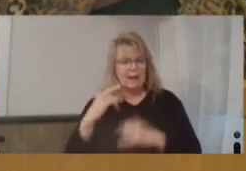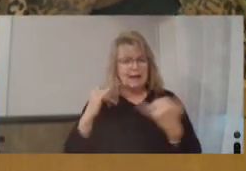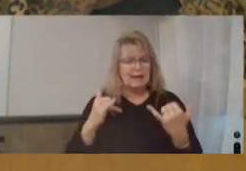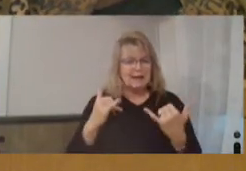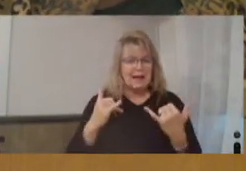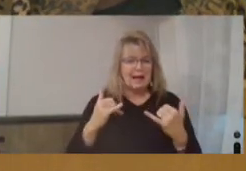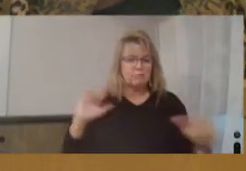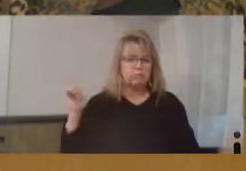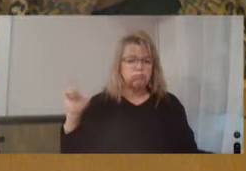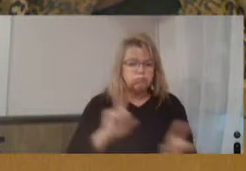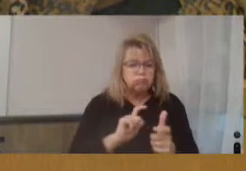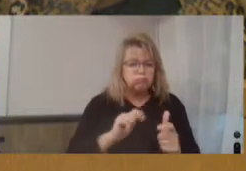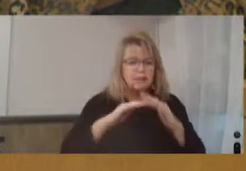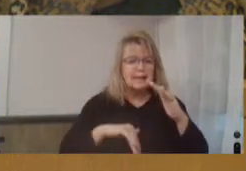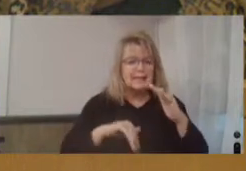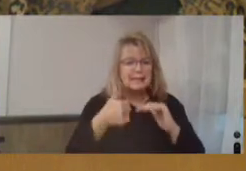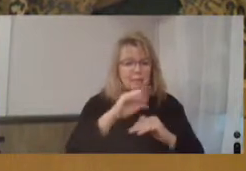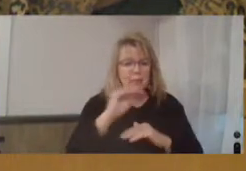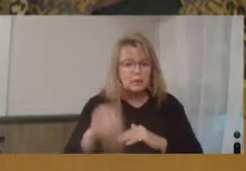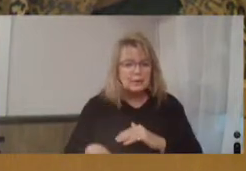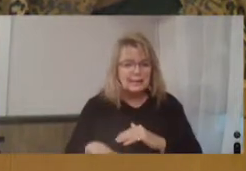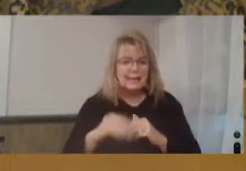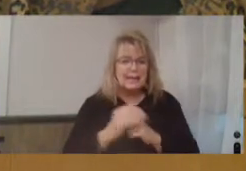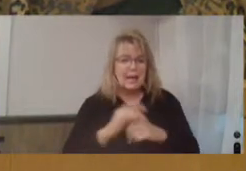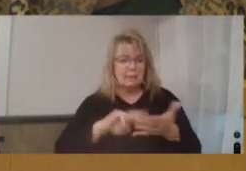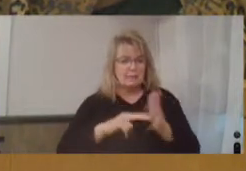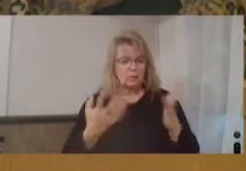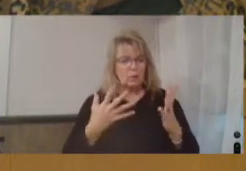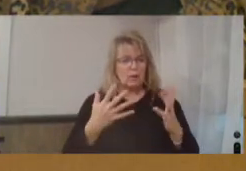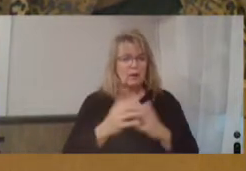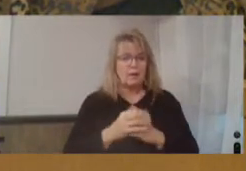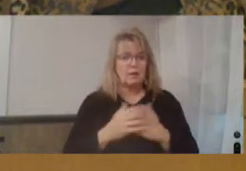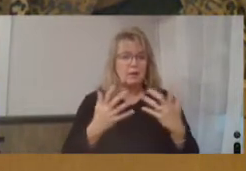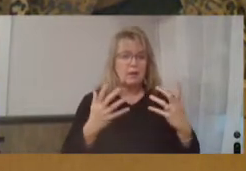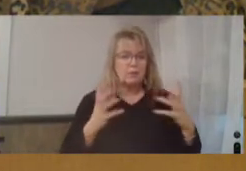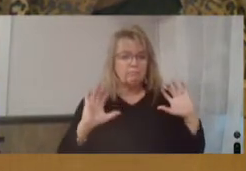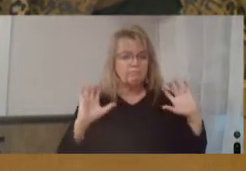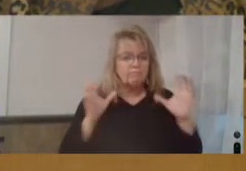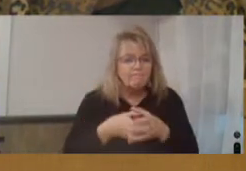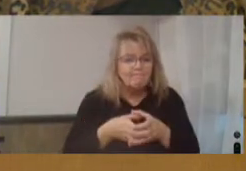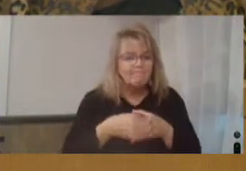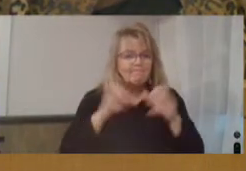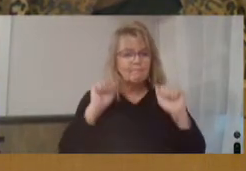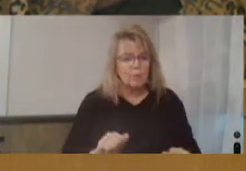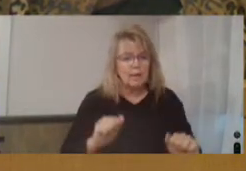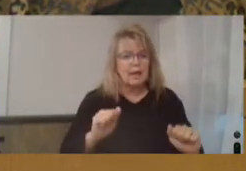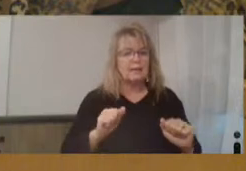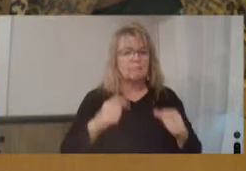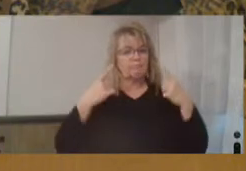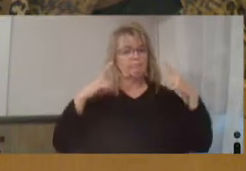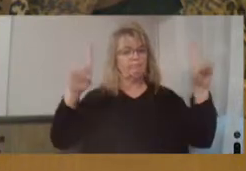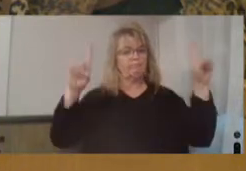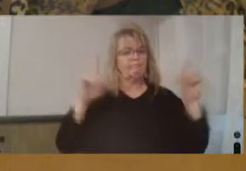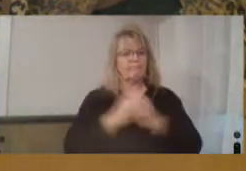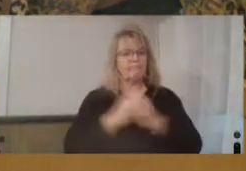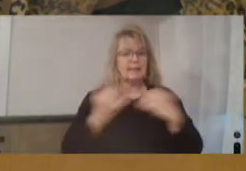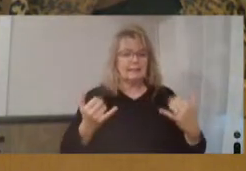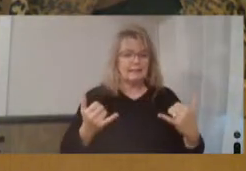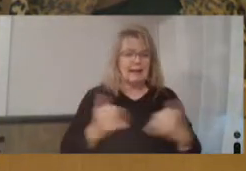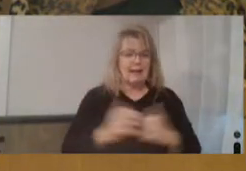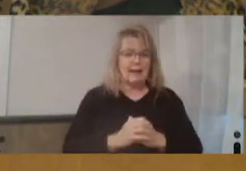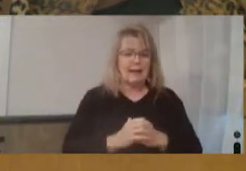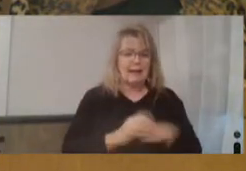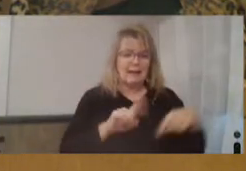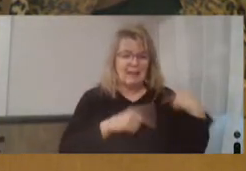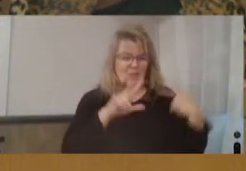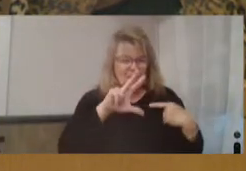less than 10%. What we said is that once we care, we cause unity, we can get things done. So we come to you today after 36 years